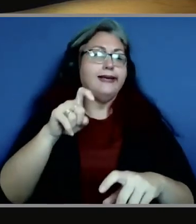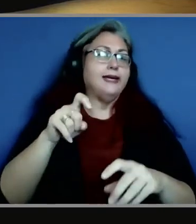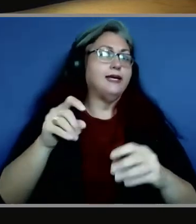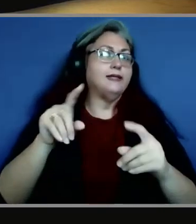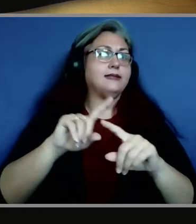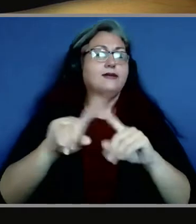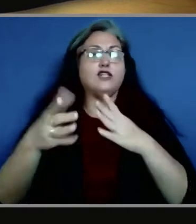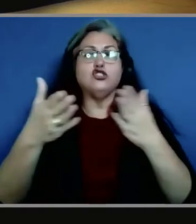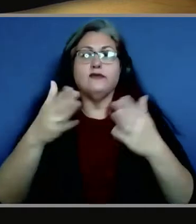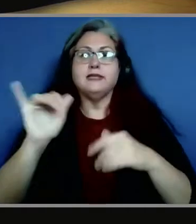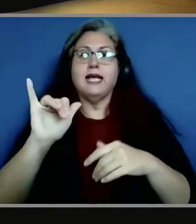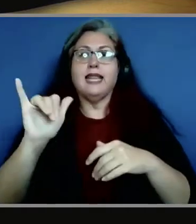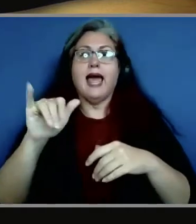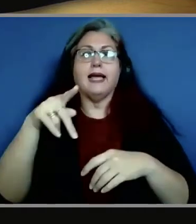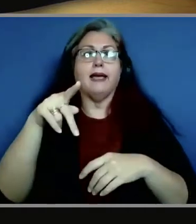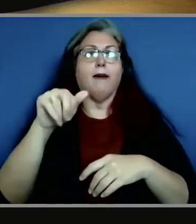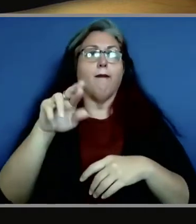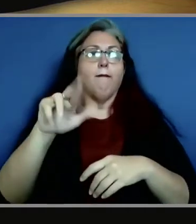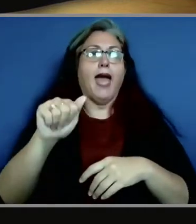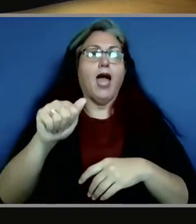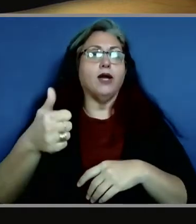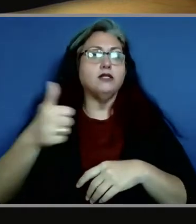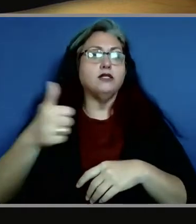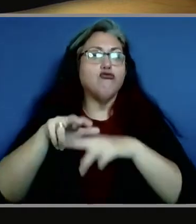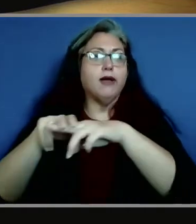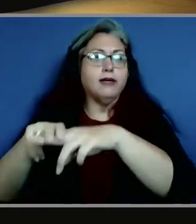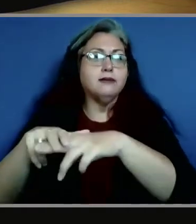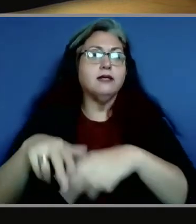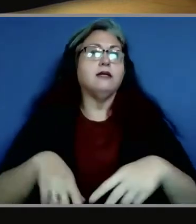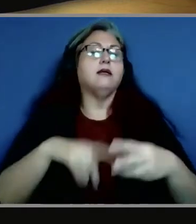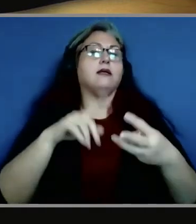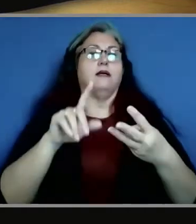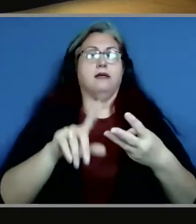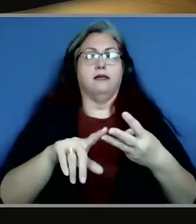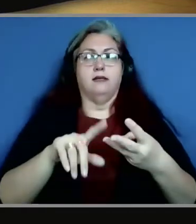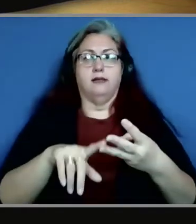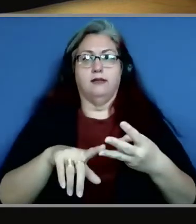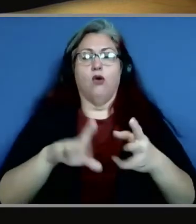as paratransit and